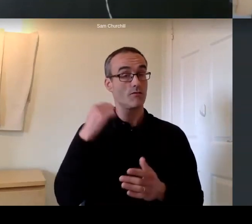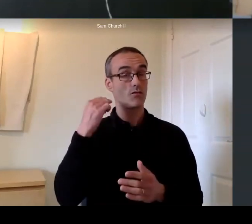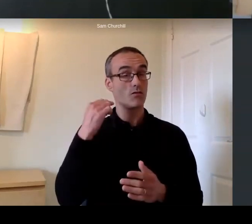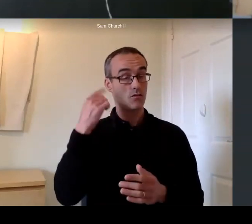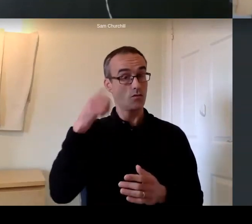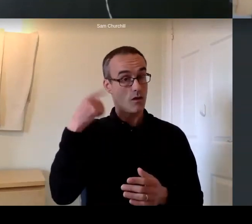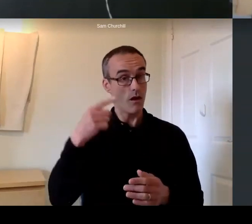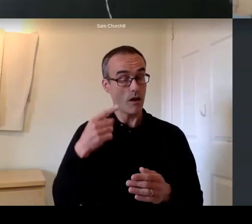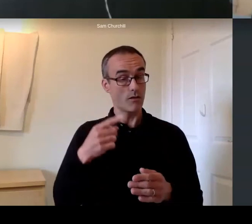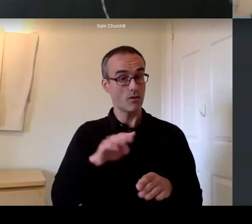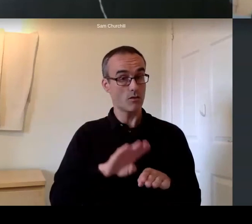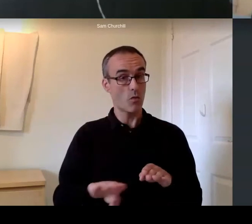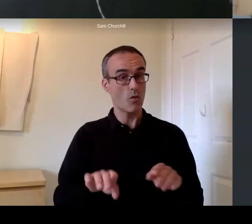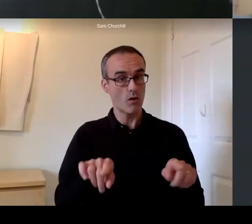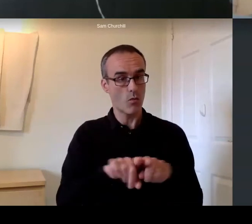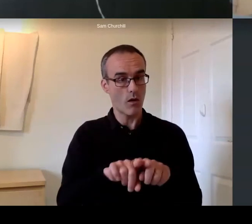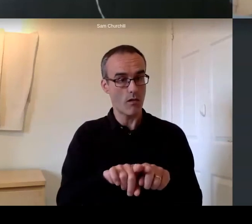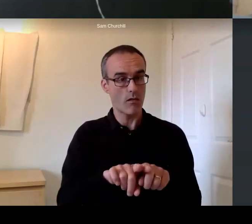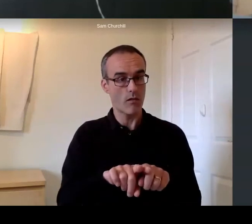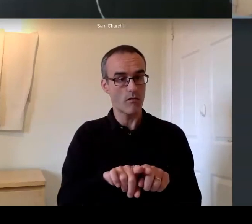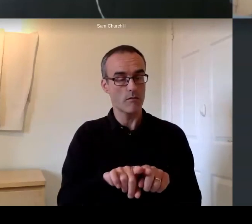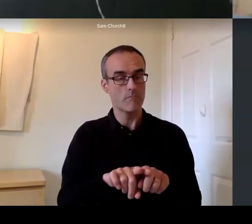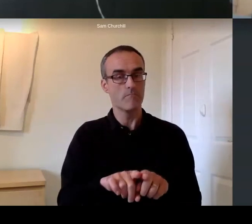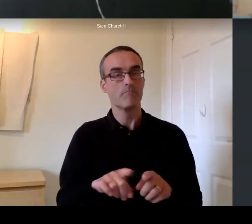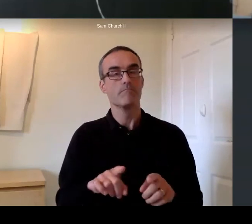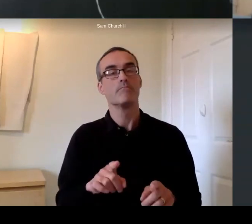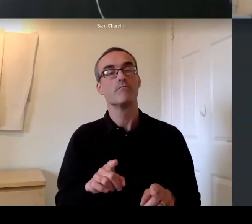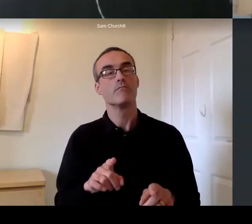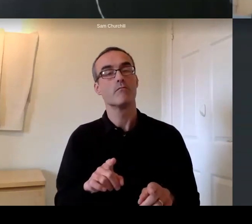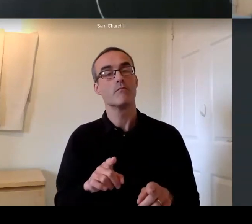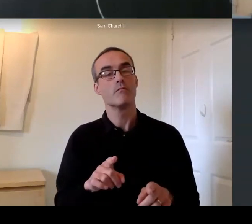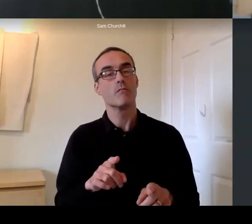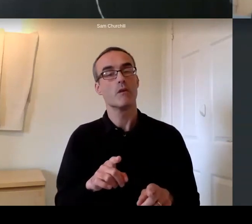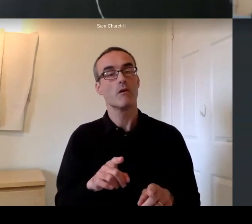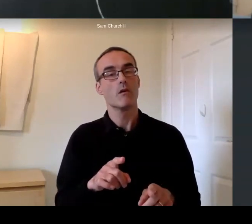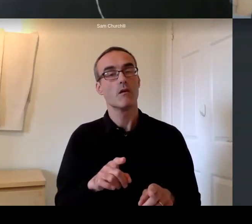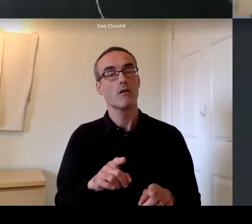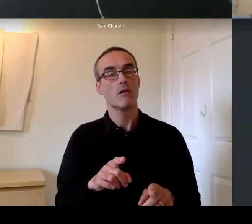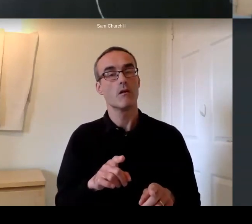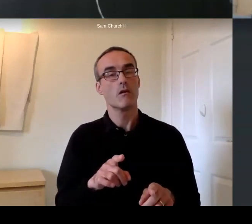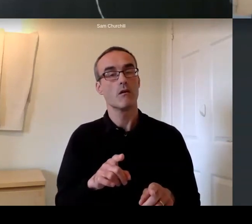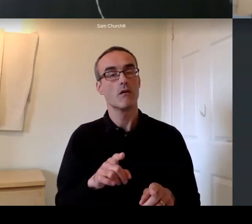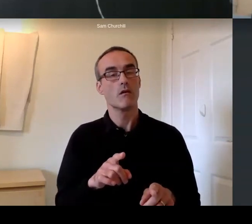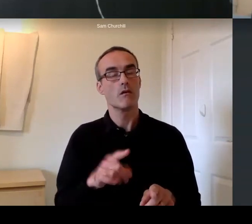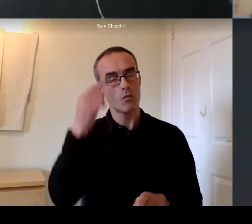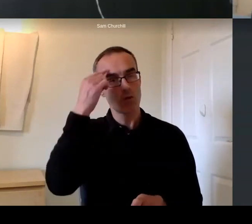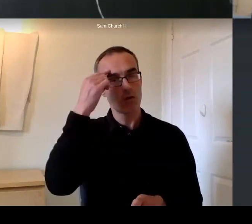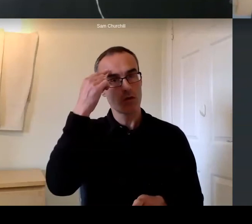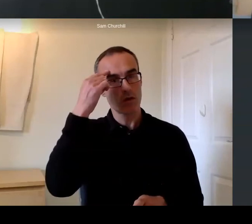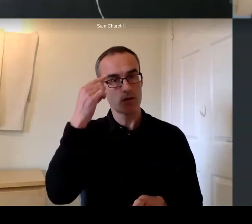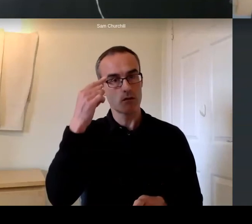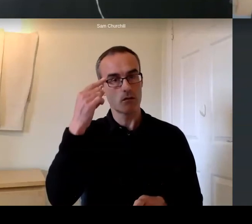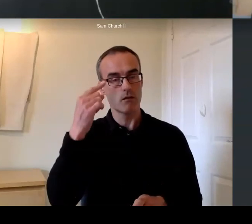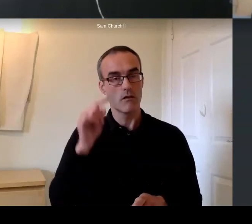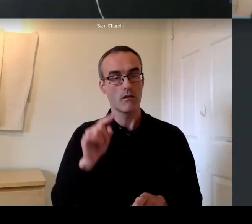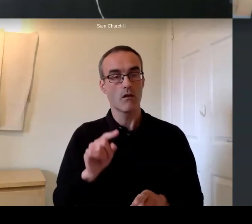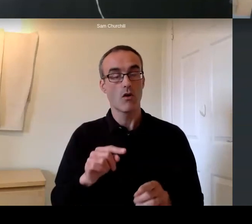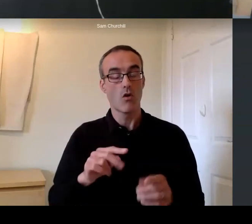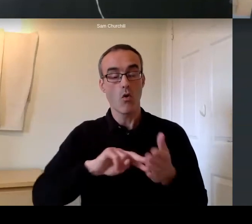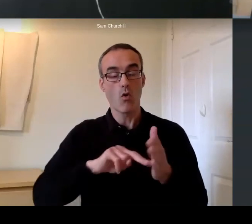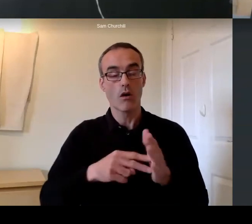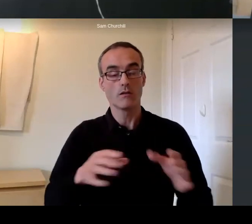more generally, if we can, and just ask what we would say would be the first step that an organisation could